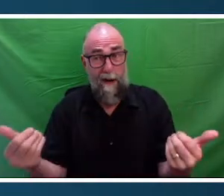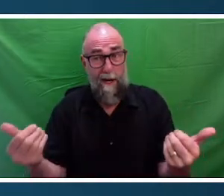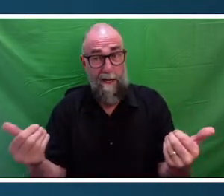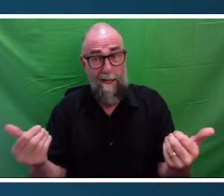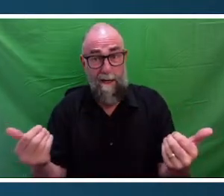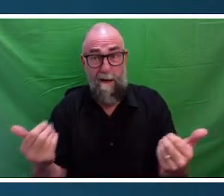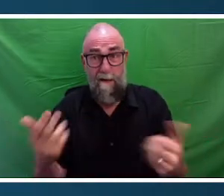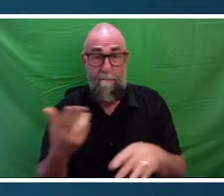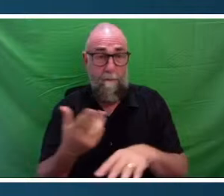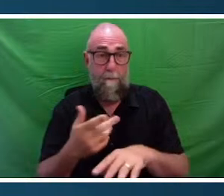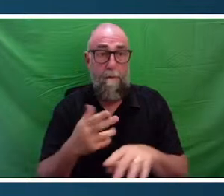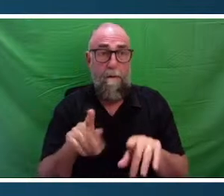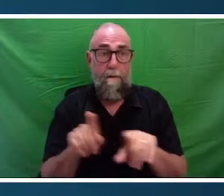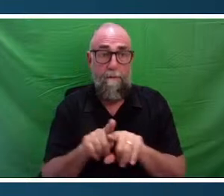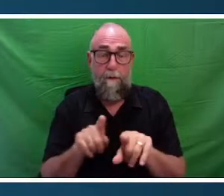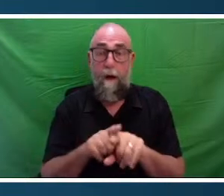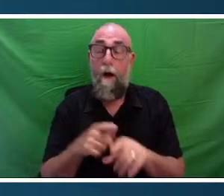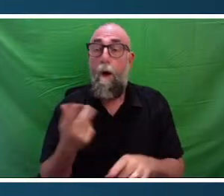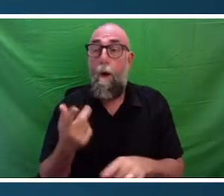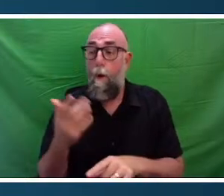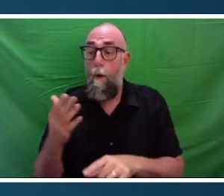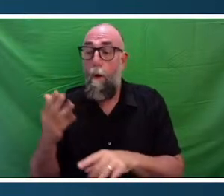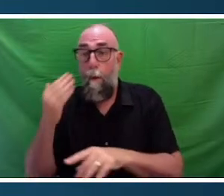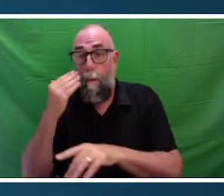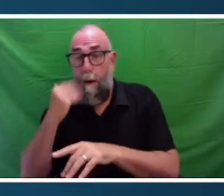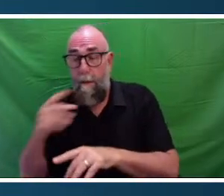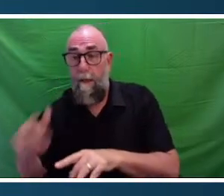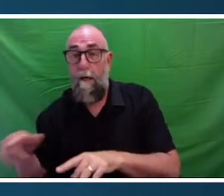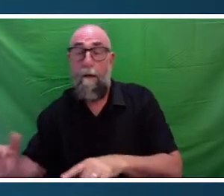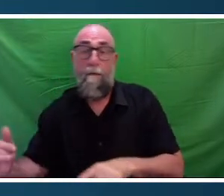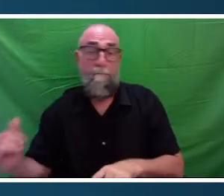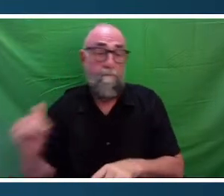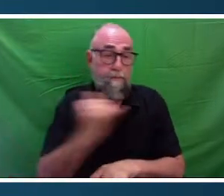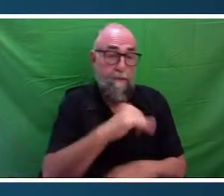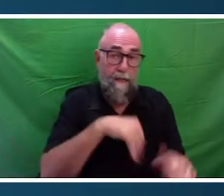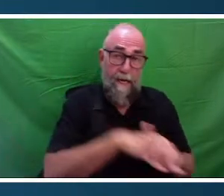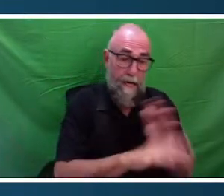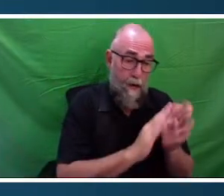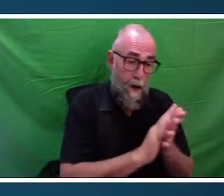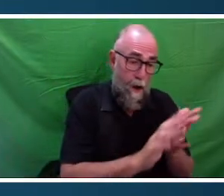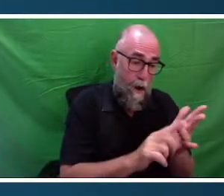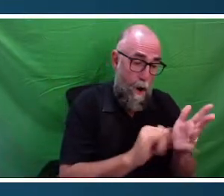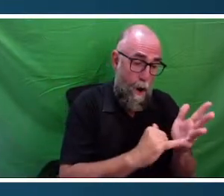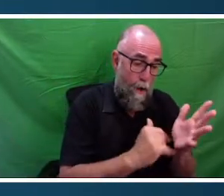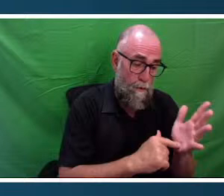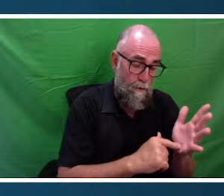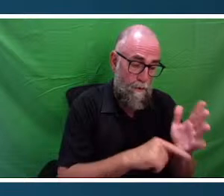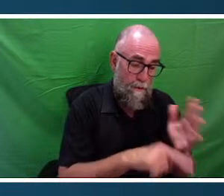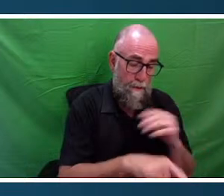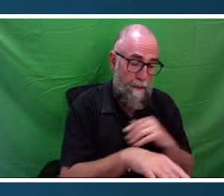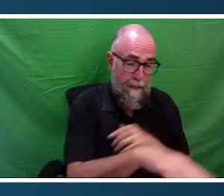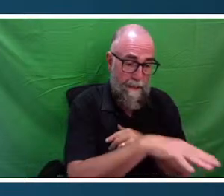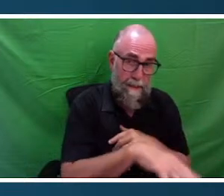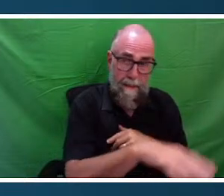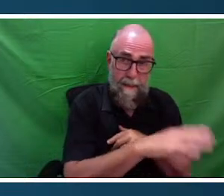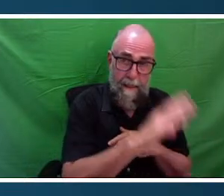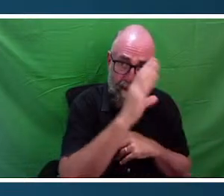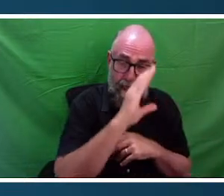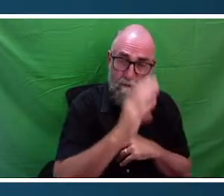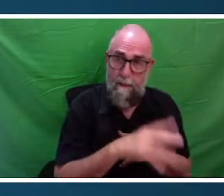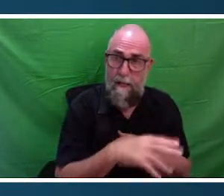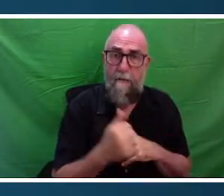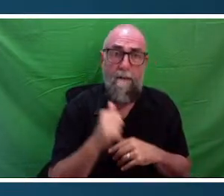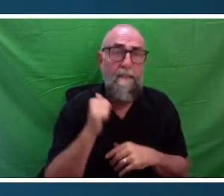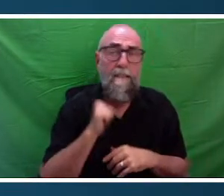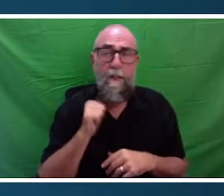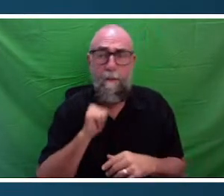sexual harassment on female workers while they are in the host country. So I do not think that our findings are at odds with those existing concerns.